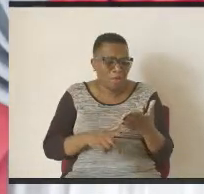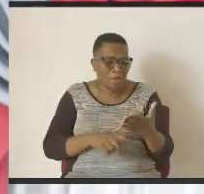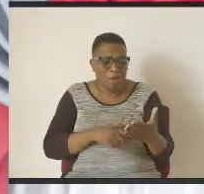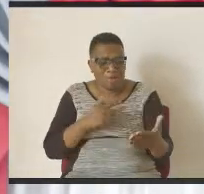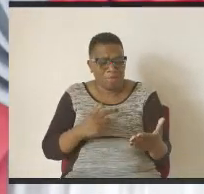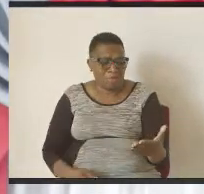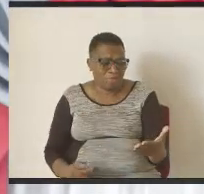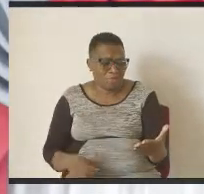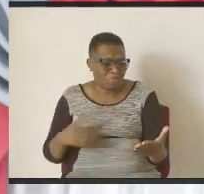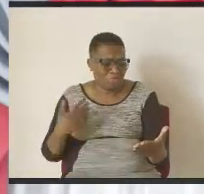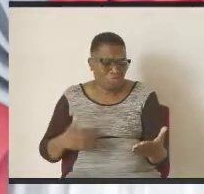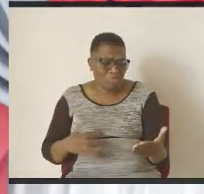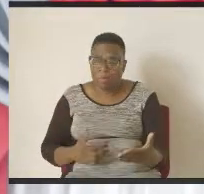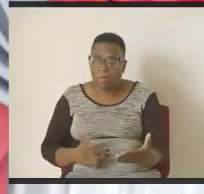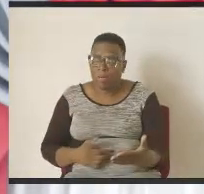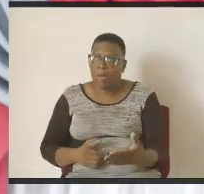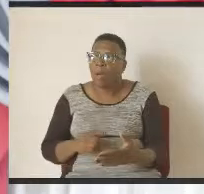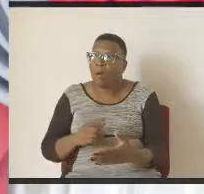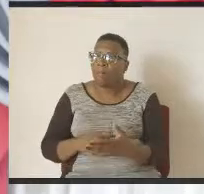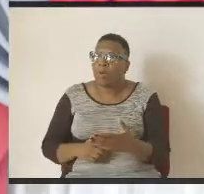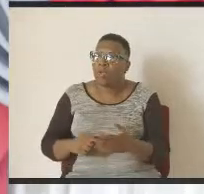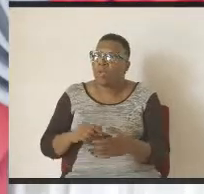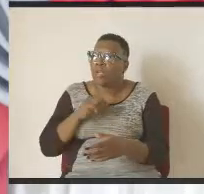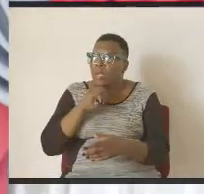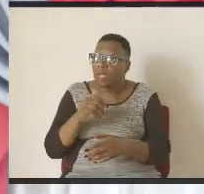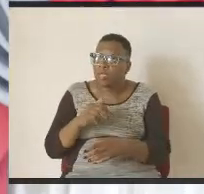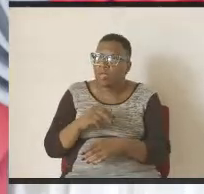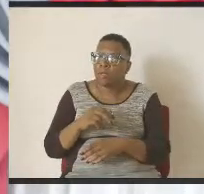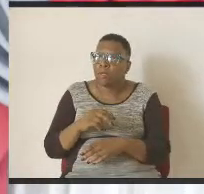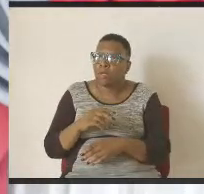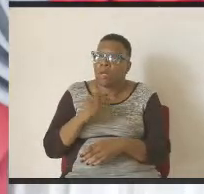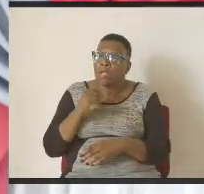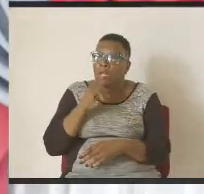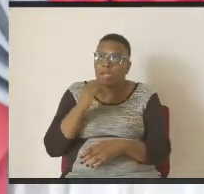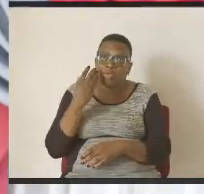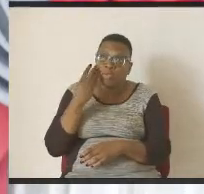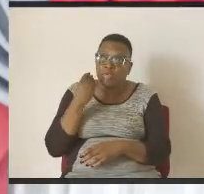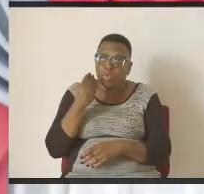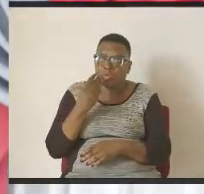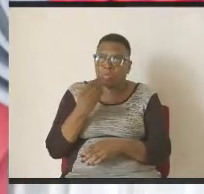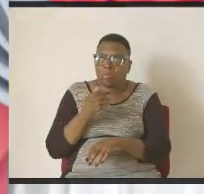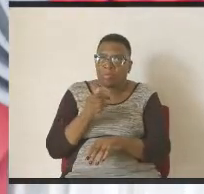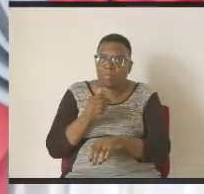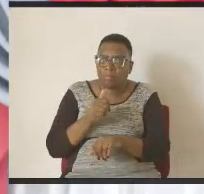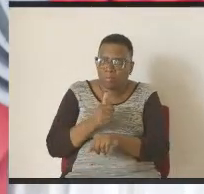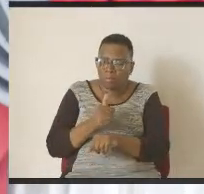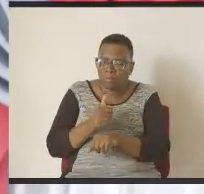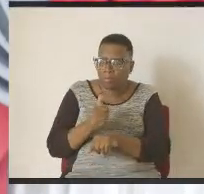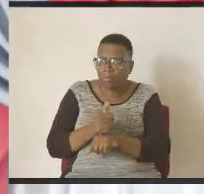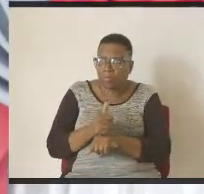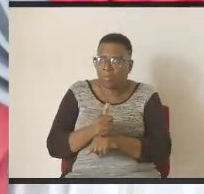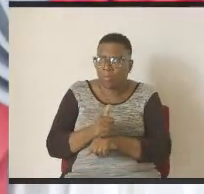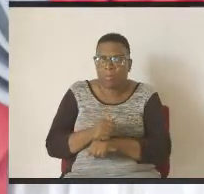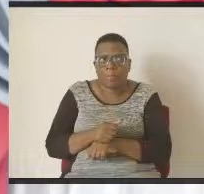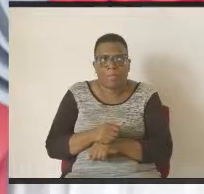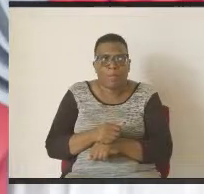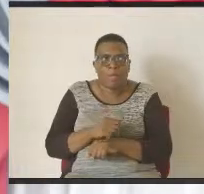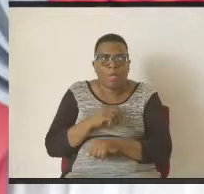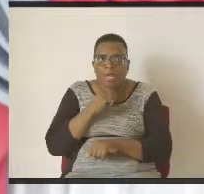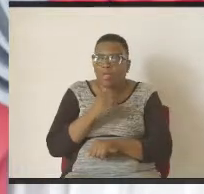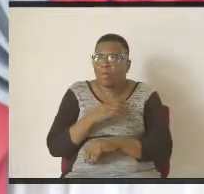reflection for us to not take Calvary for granted, to never get used to